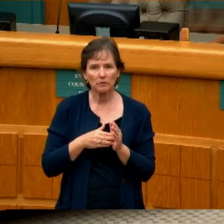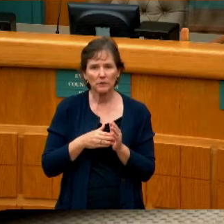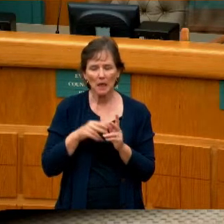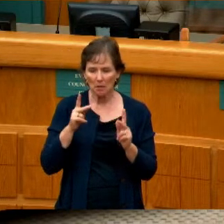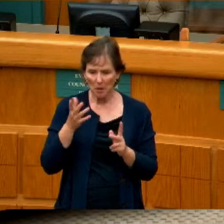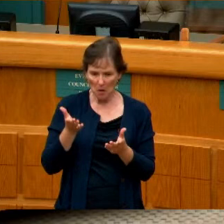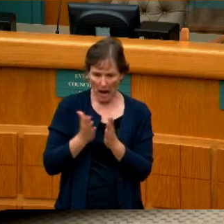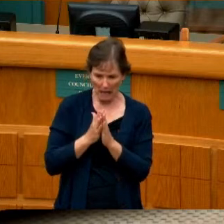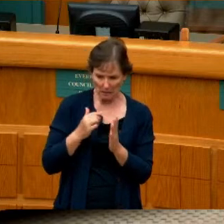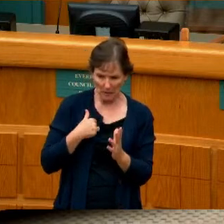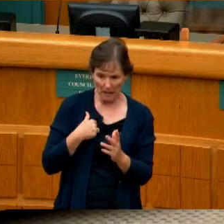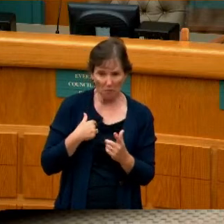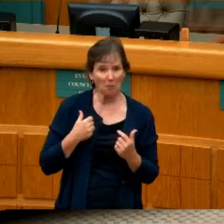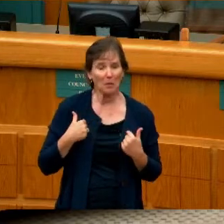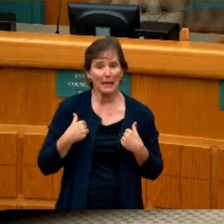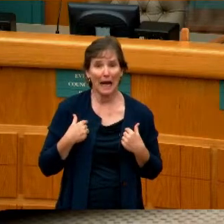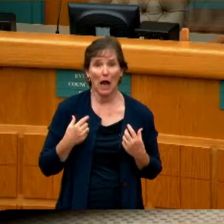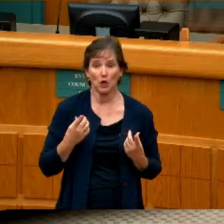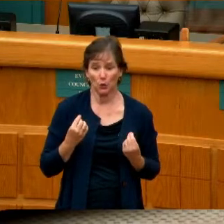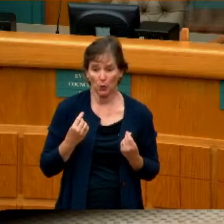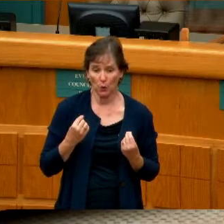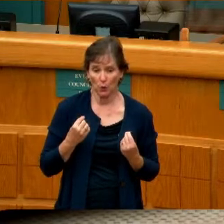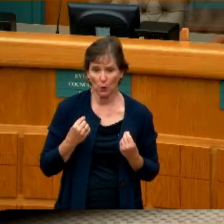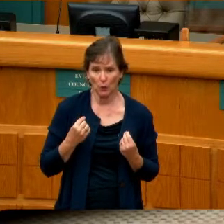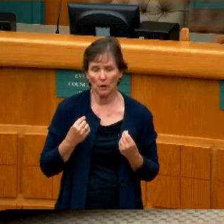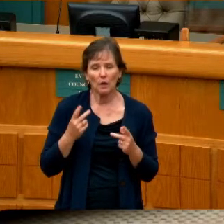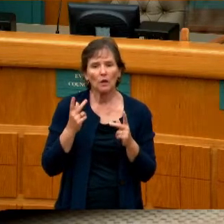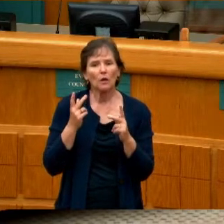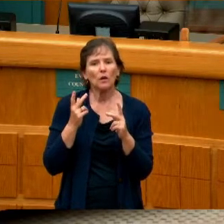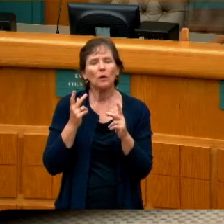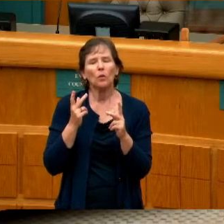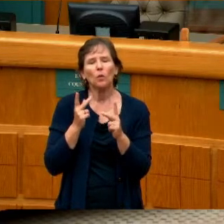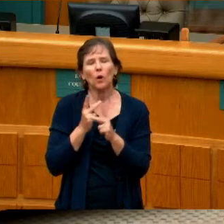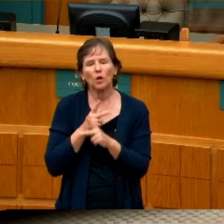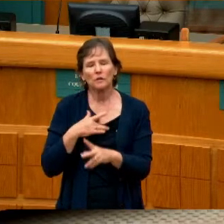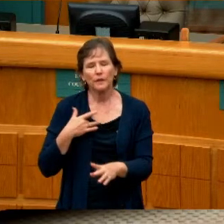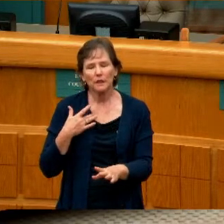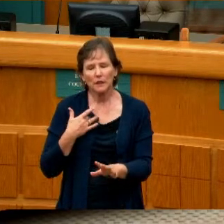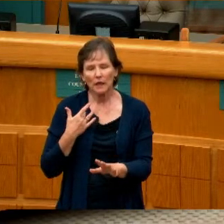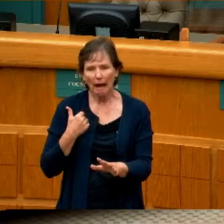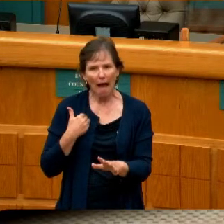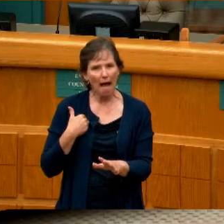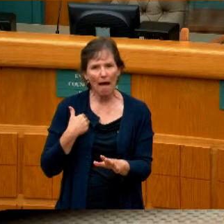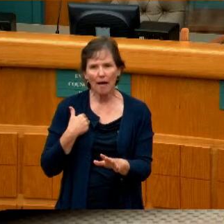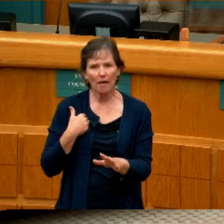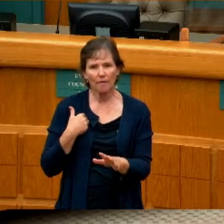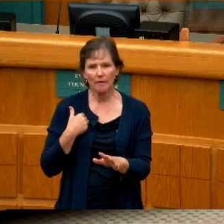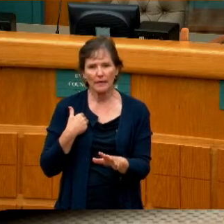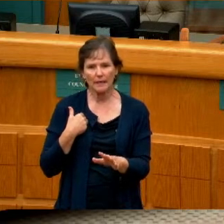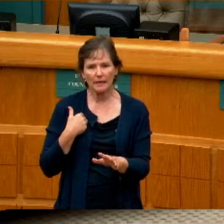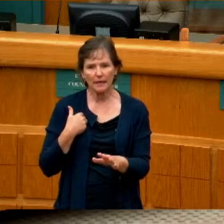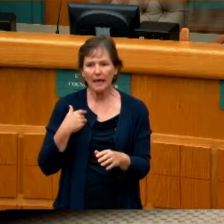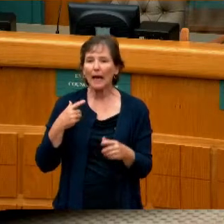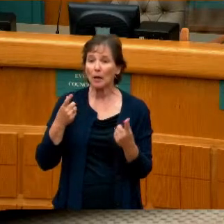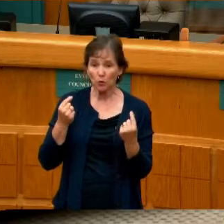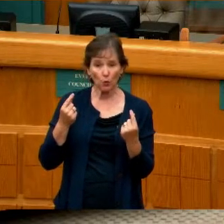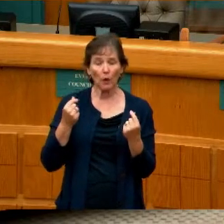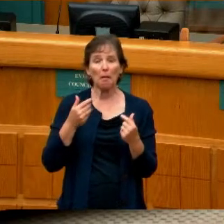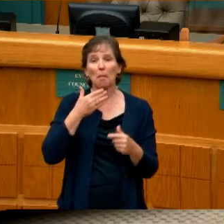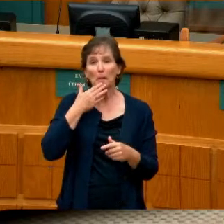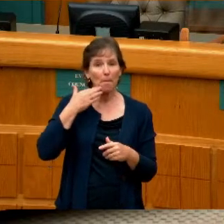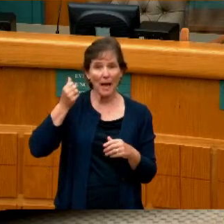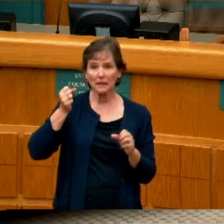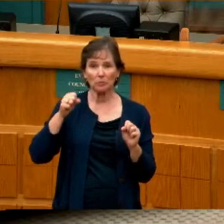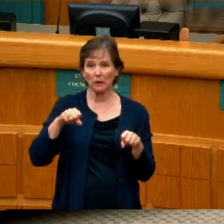they will never see again. They ask me if there's anything I can do. You know what the worst feeling in the